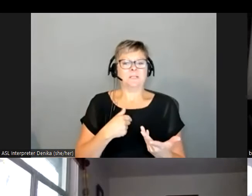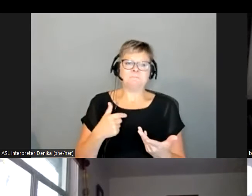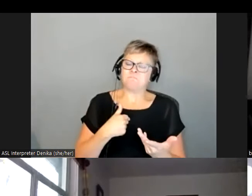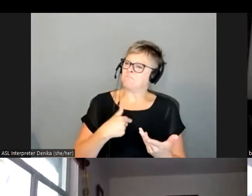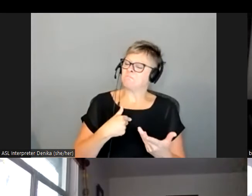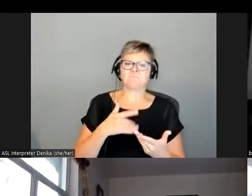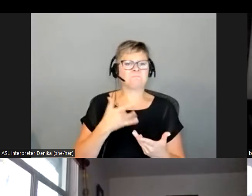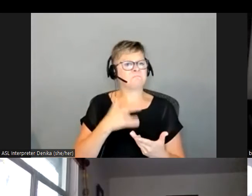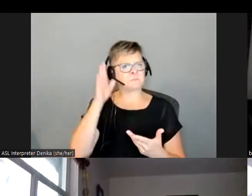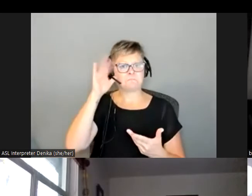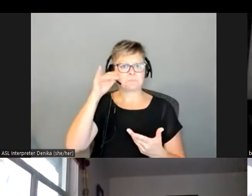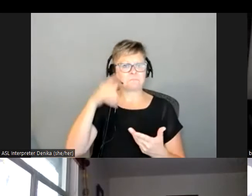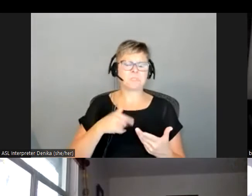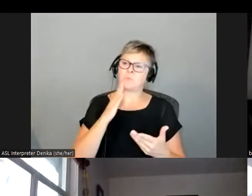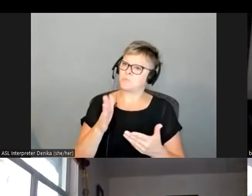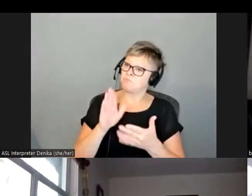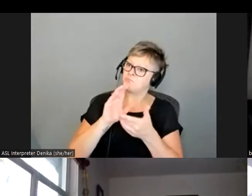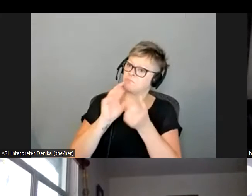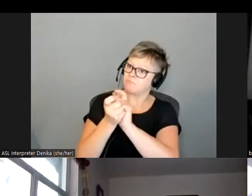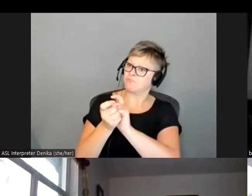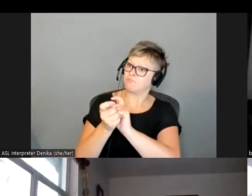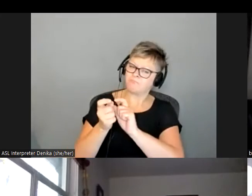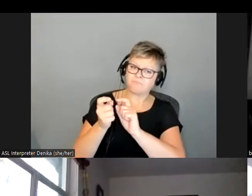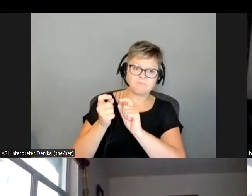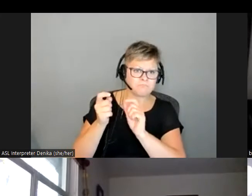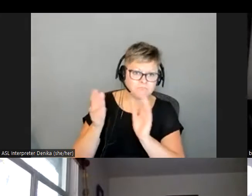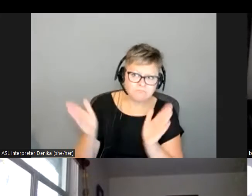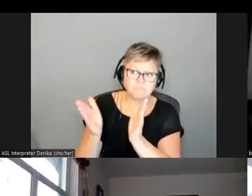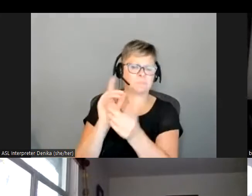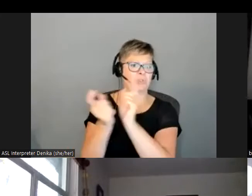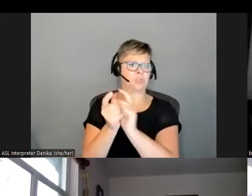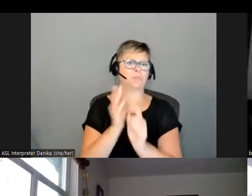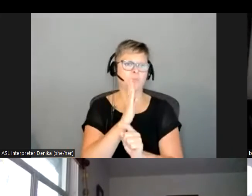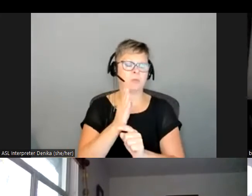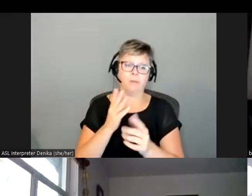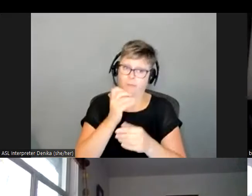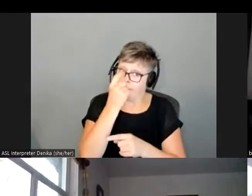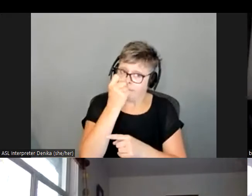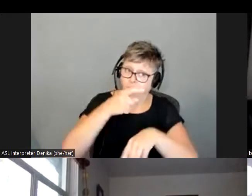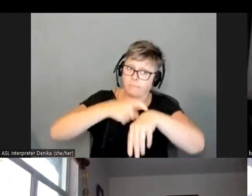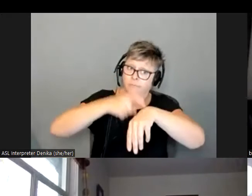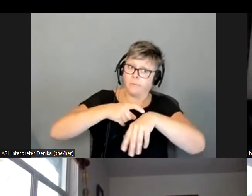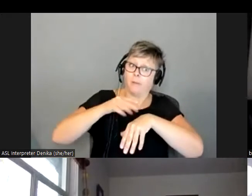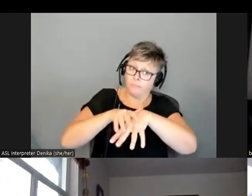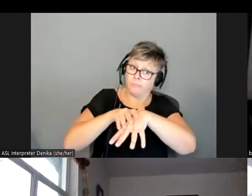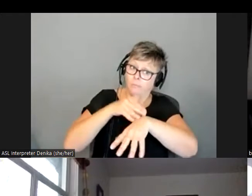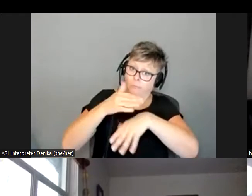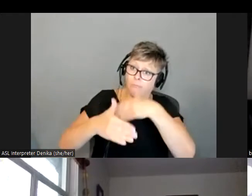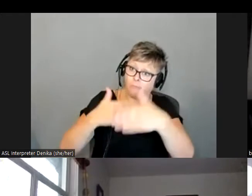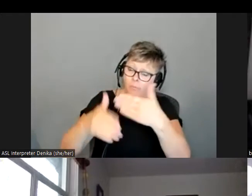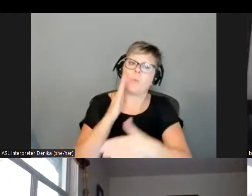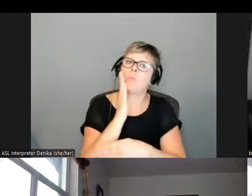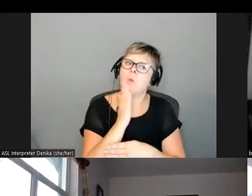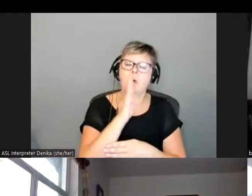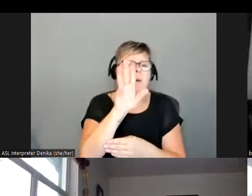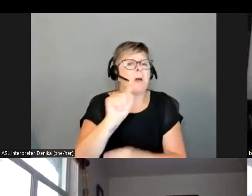that. Now, it may take time, but I would like some suggestions from